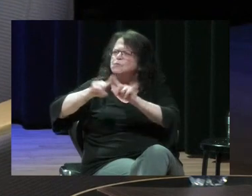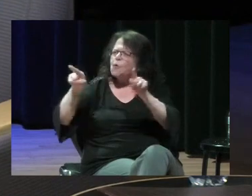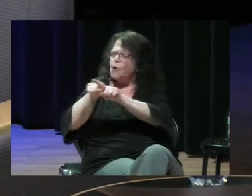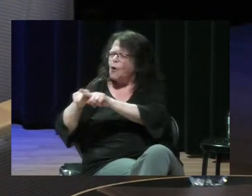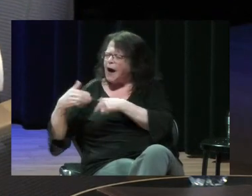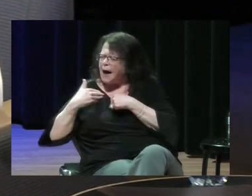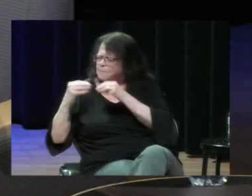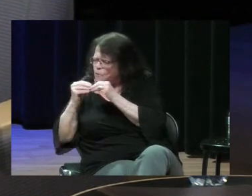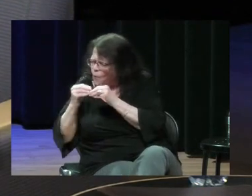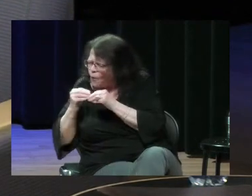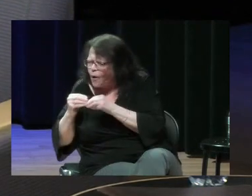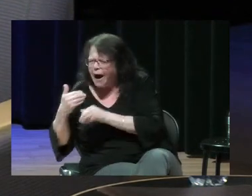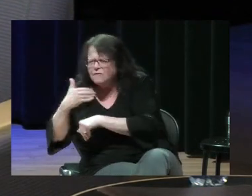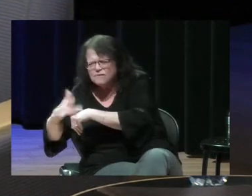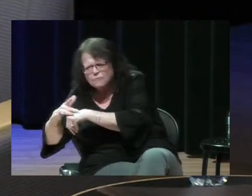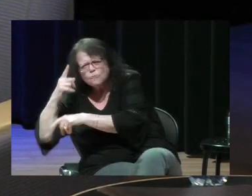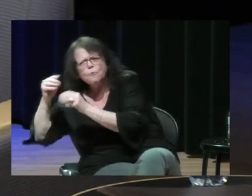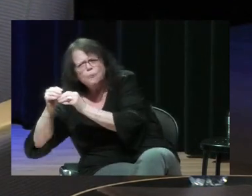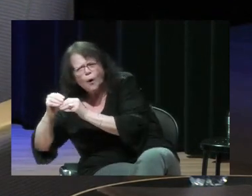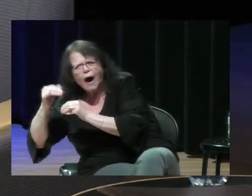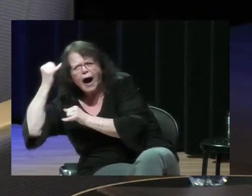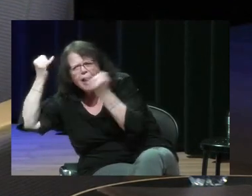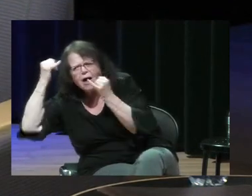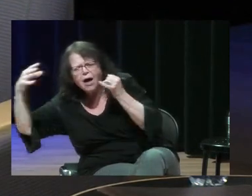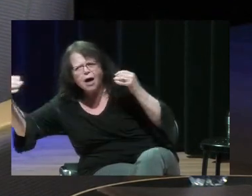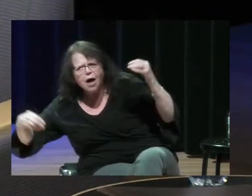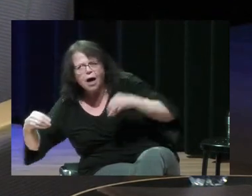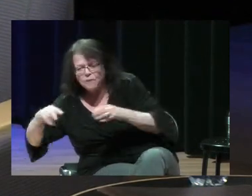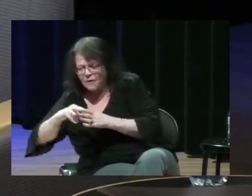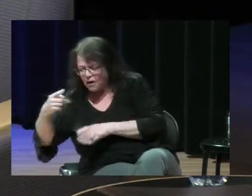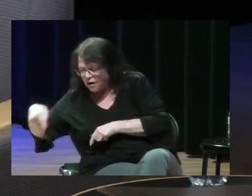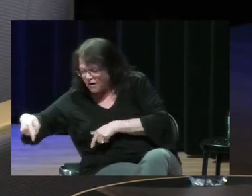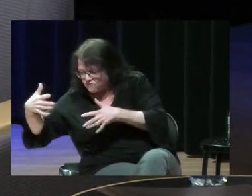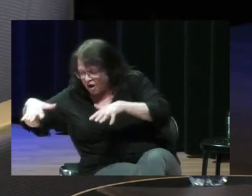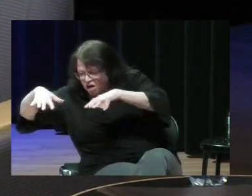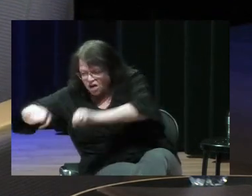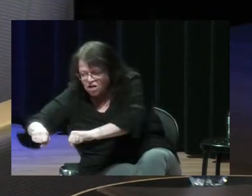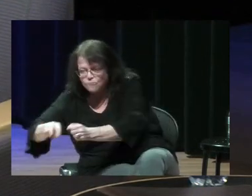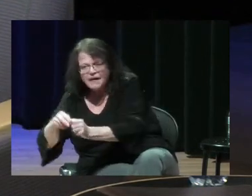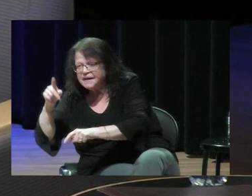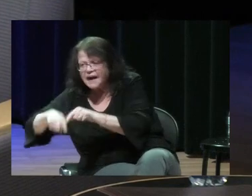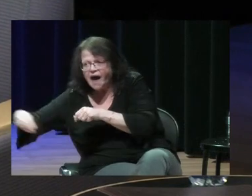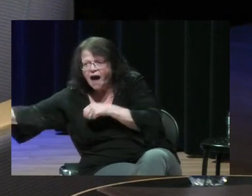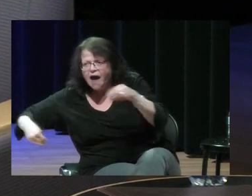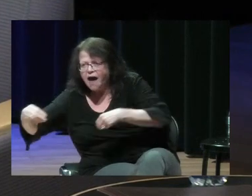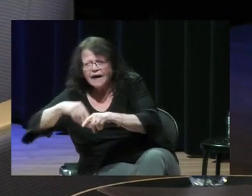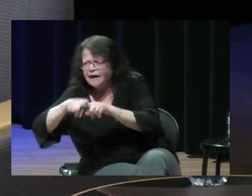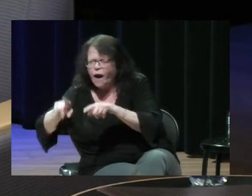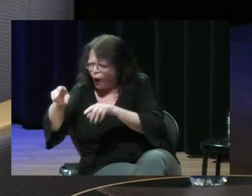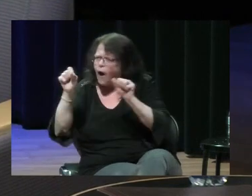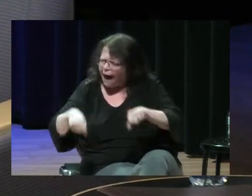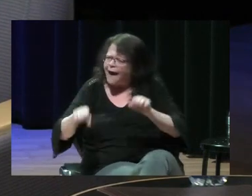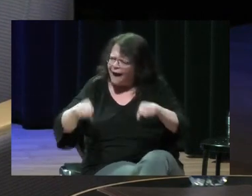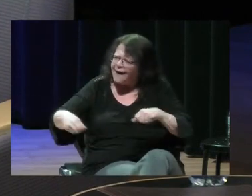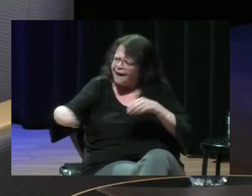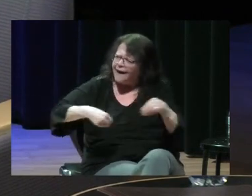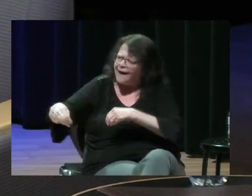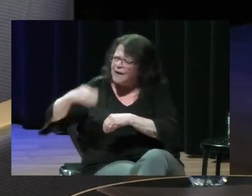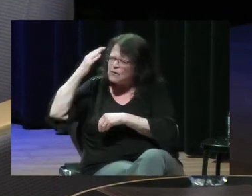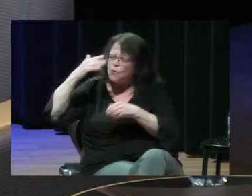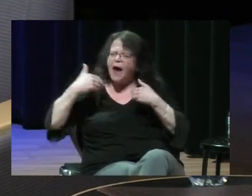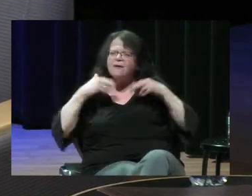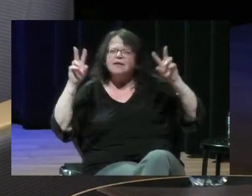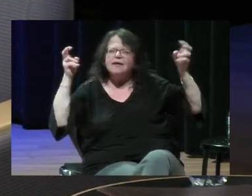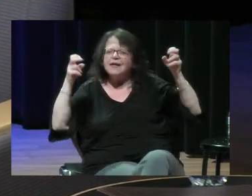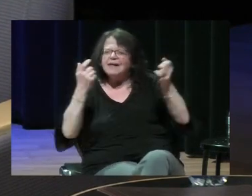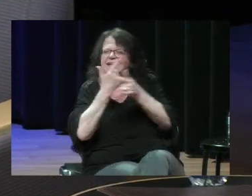that the presence of one thing doesn't negate the presence of another. I loved what Susan said to us at lunch, that libraries have this very liberal return policy.